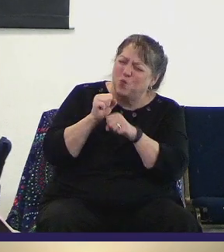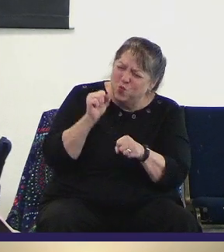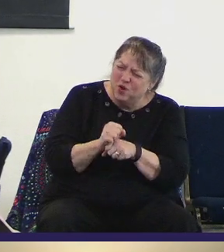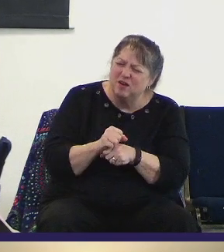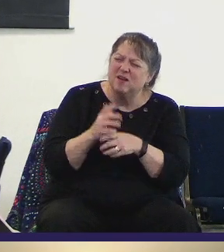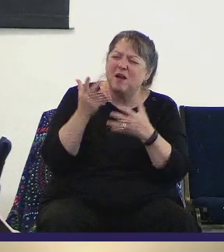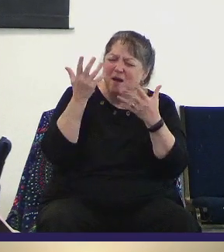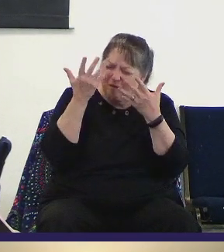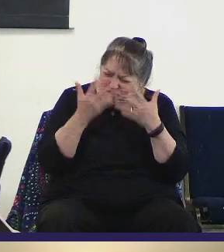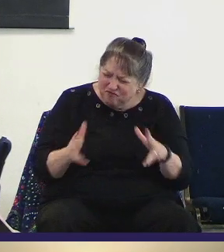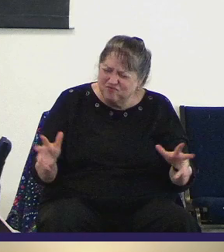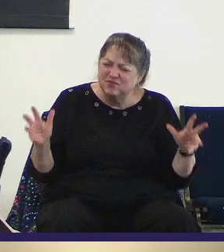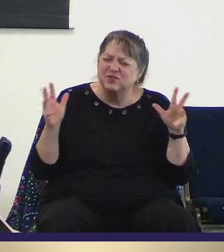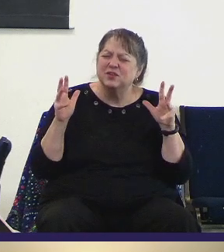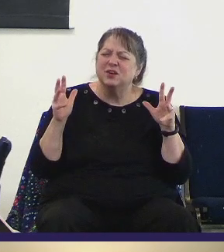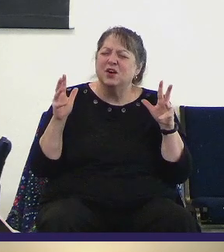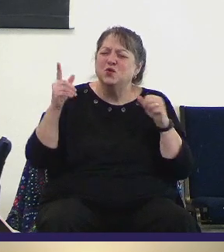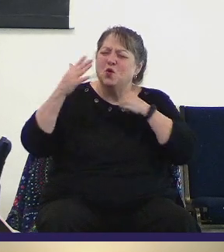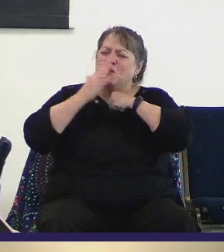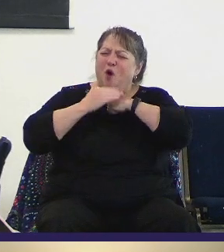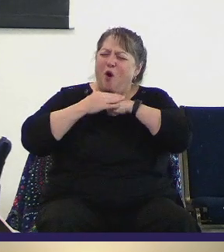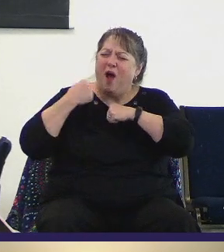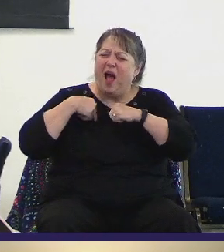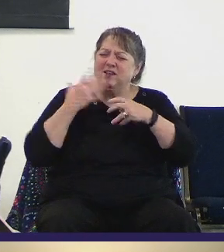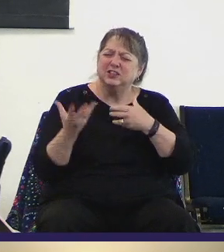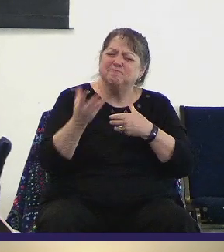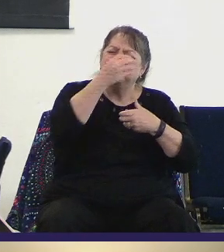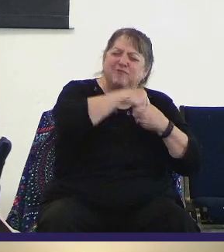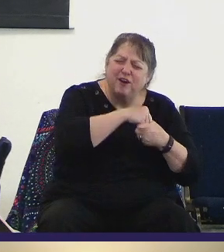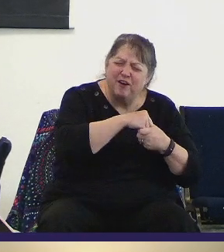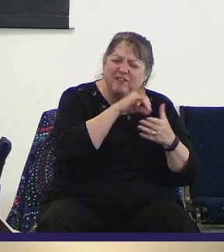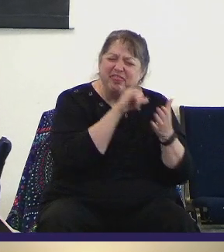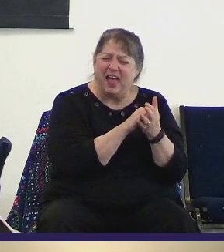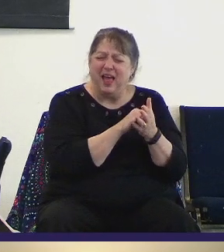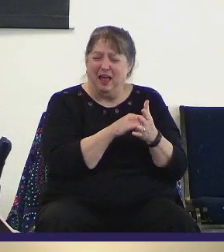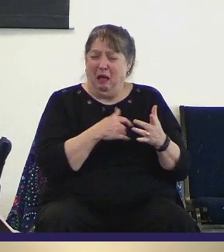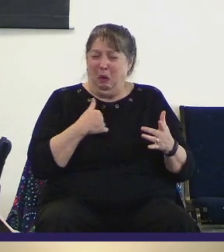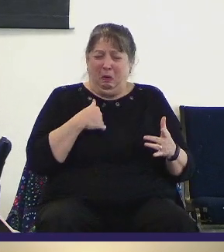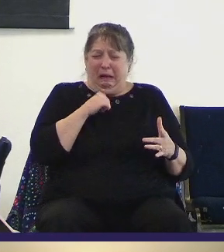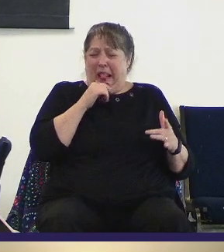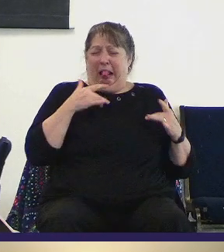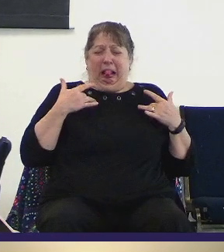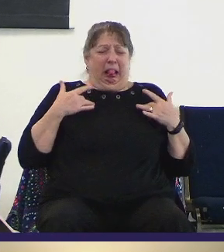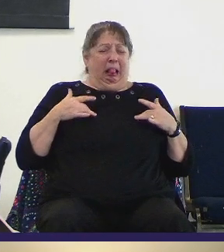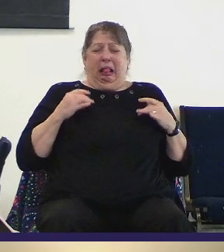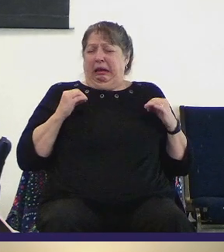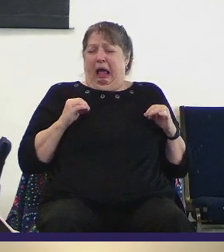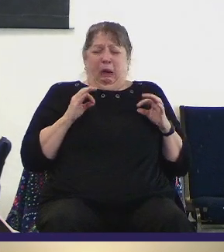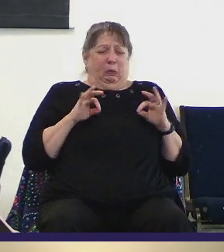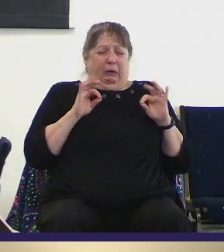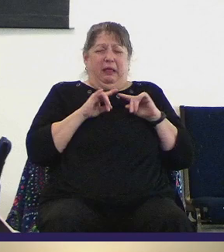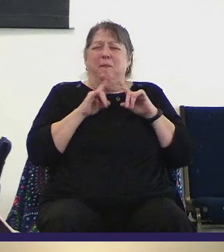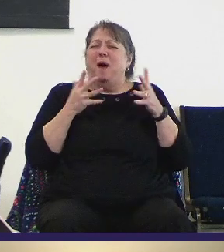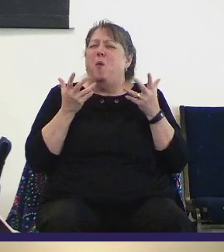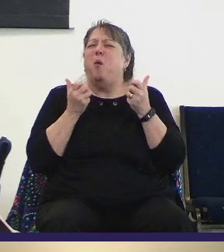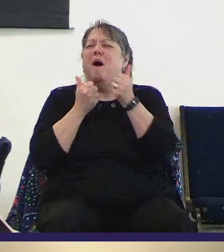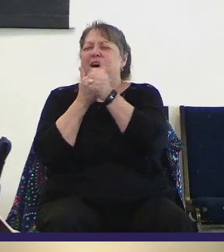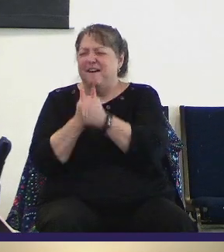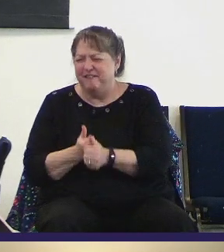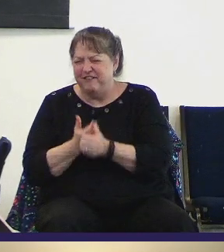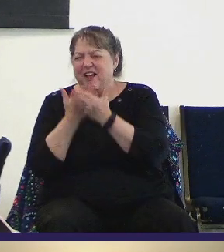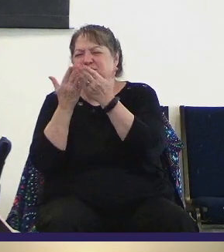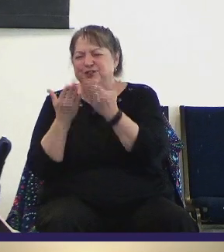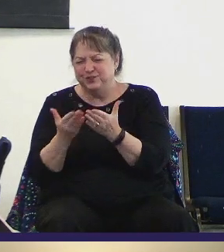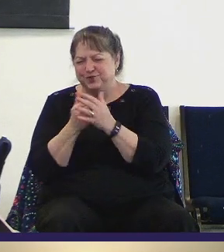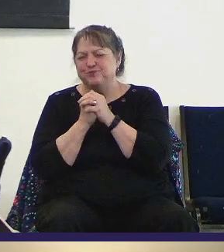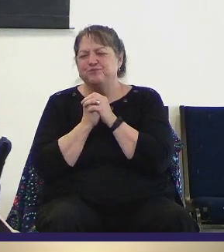and grace, you've called us to be part of that mission. We're not worthy of it, but you're worthy that we do the best we can for Jesus.